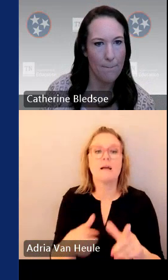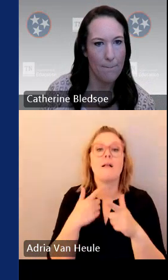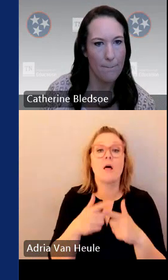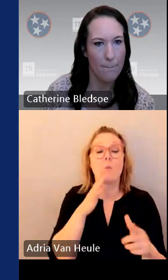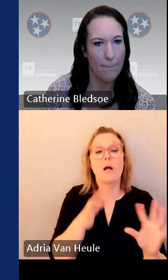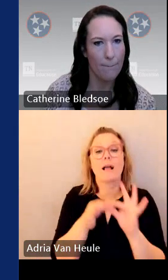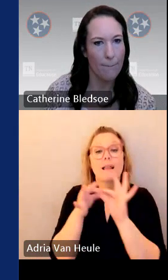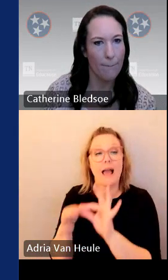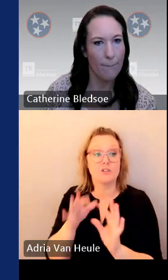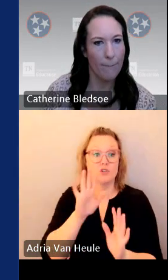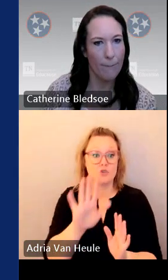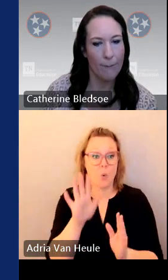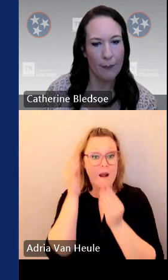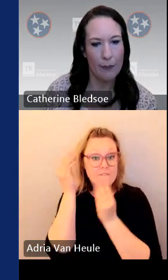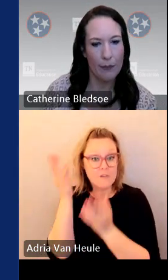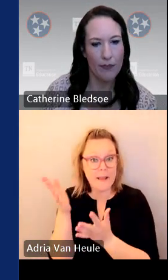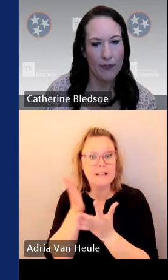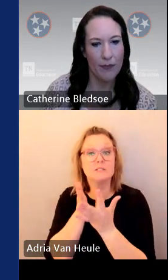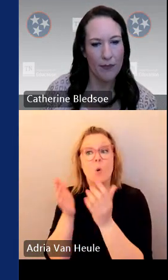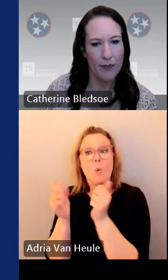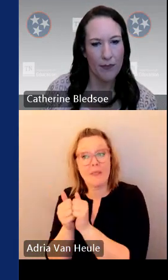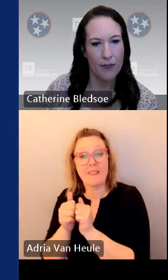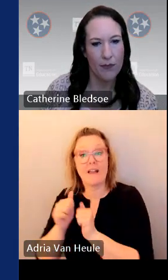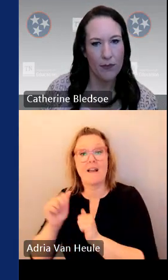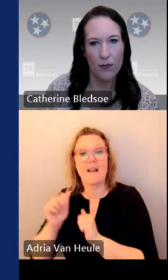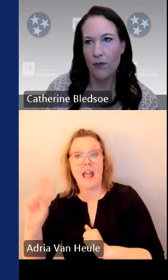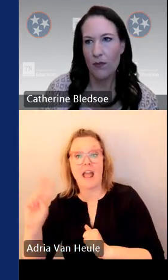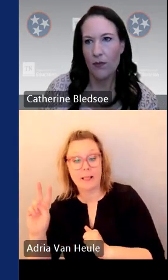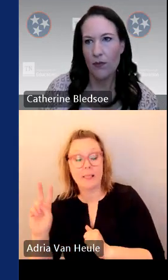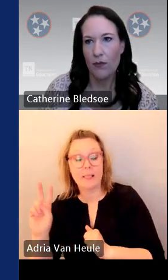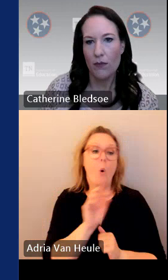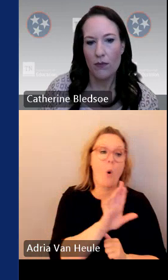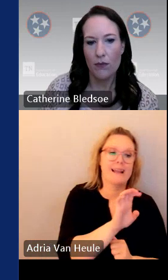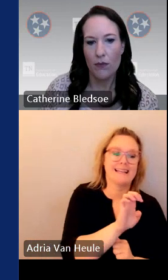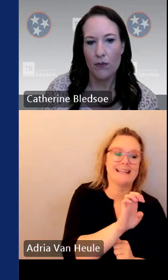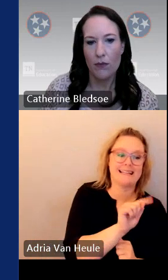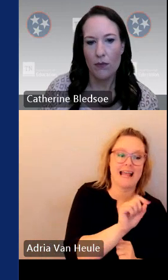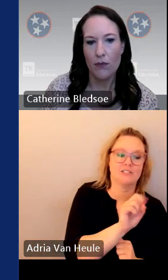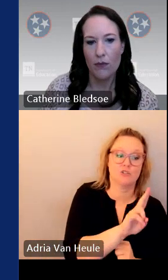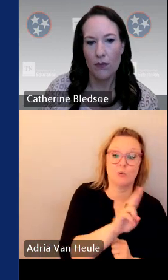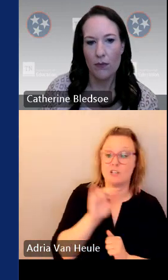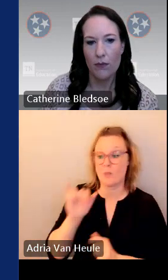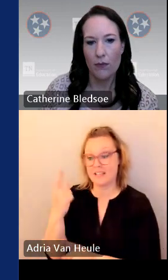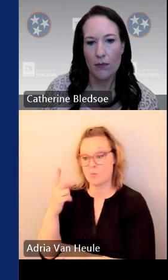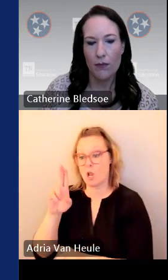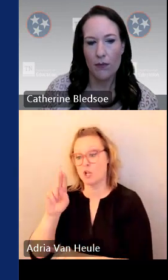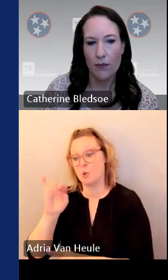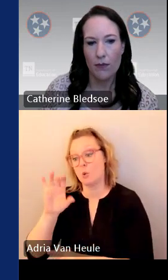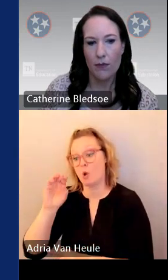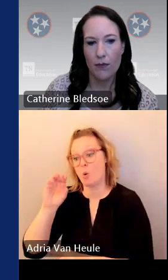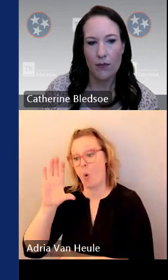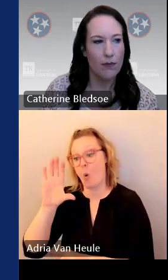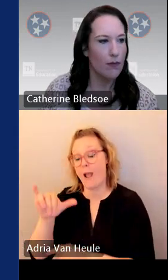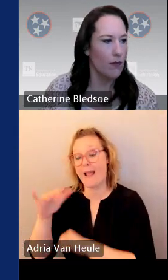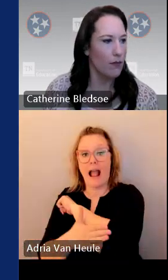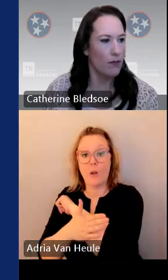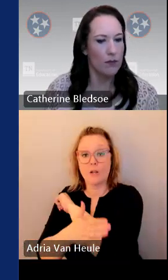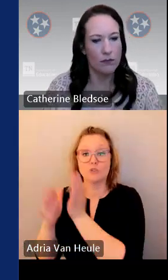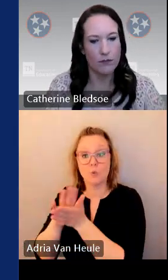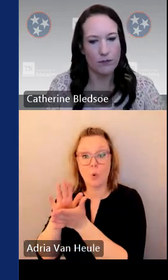either Vanderbilt or ETSU. So in this example, Unicoi County Schools is with Vanderbilt, and so that is what automatically populates. But if instead we